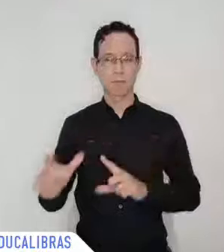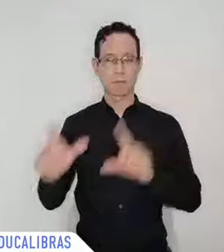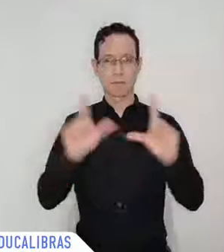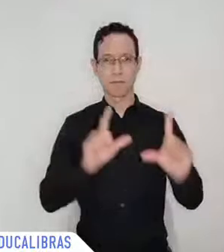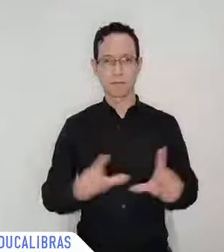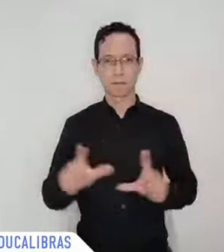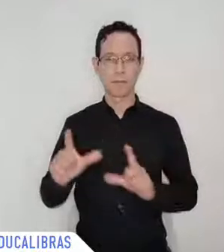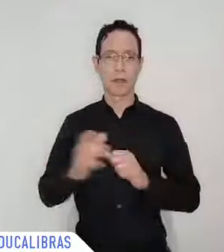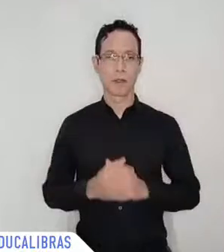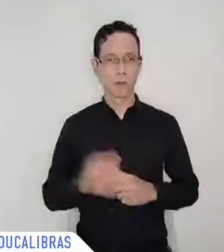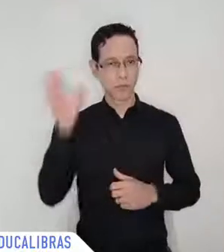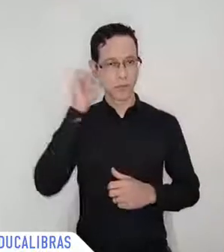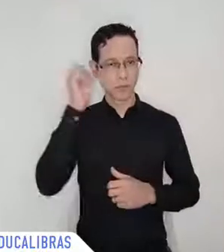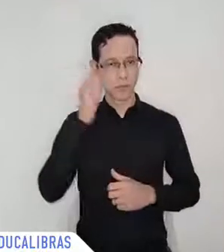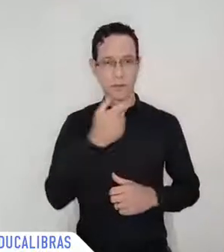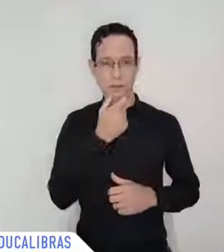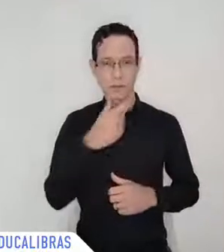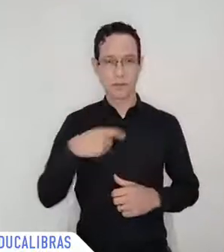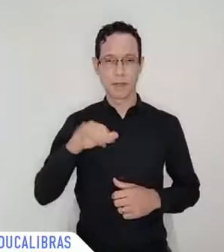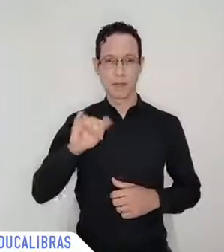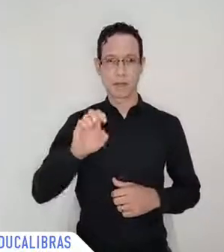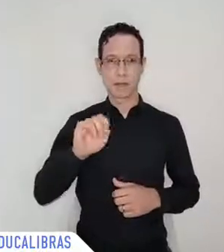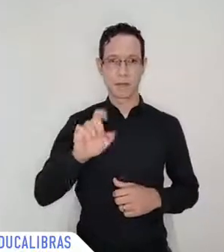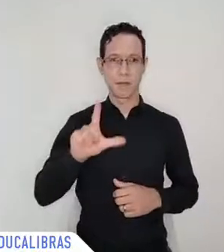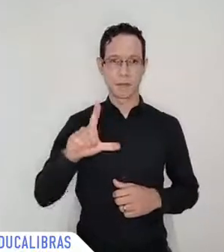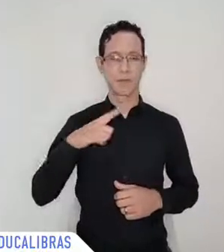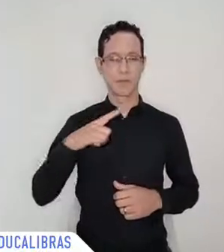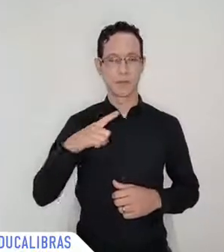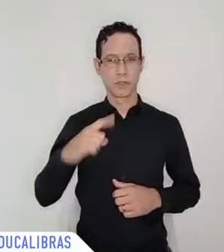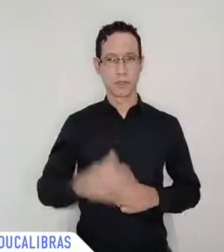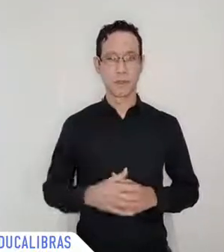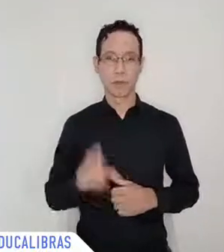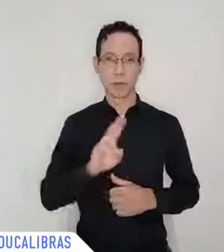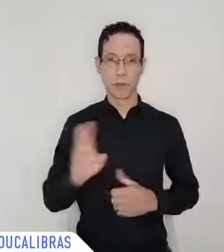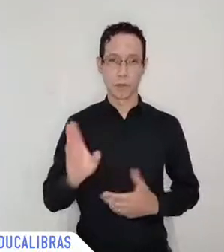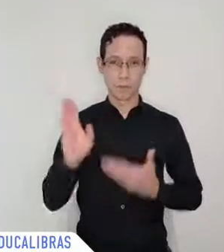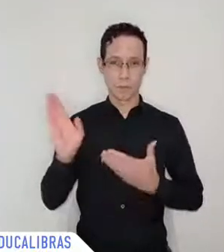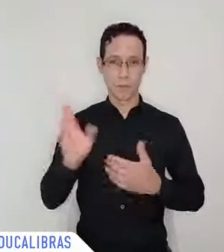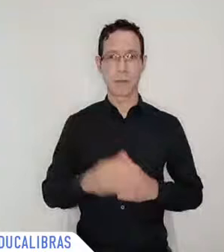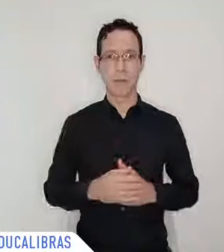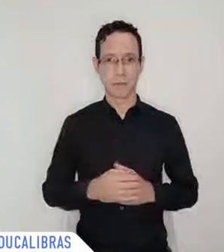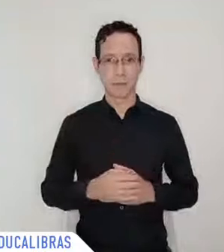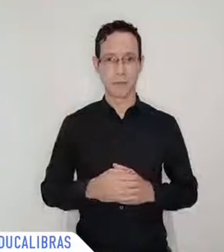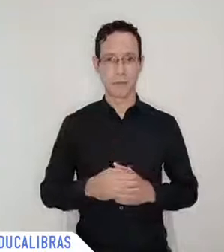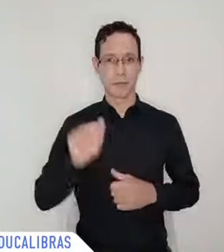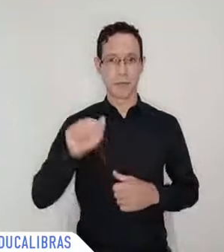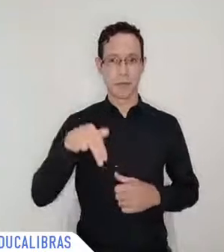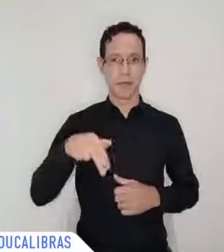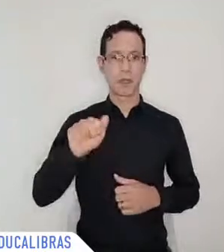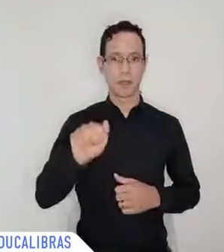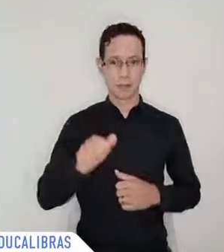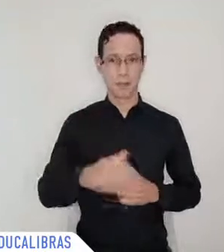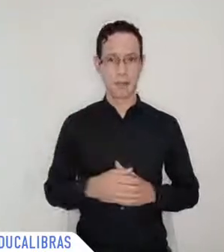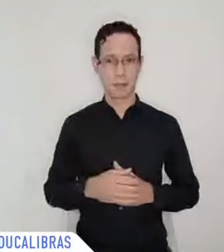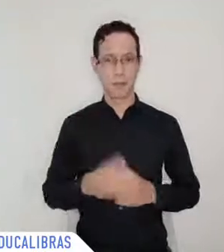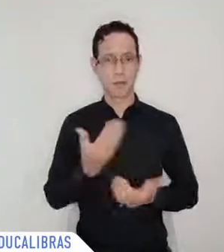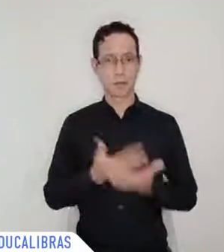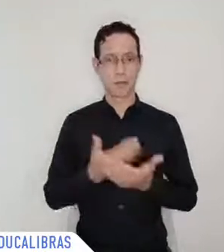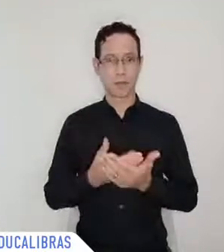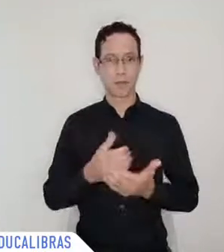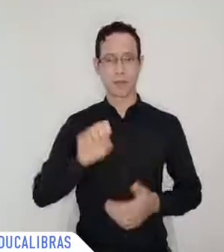lembrar a todos que o nosso painel está sendo transmitido em inglês e em português em nosso canal no